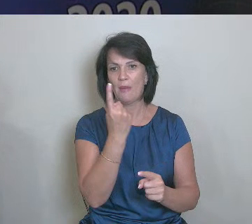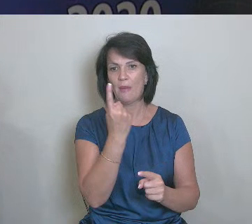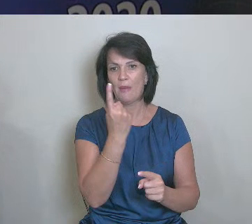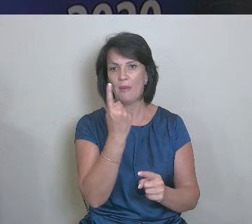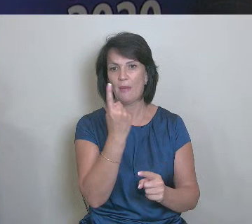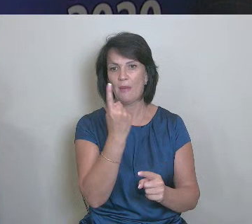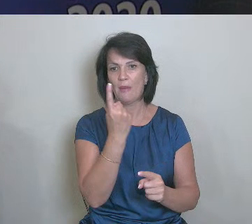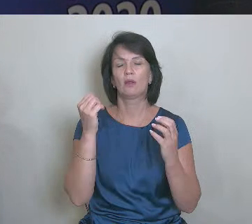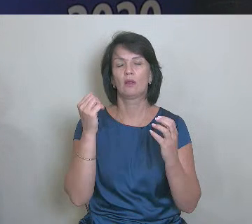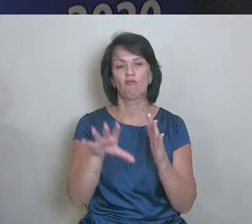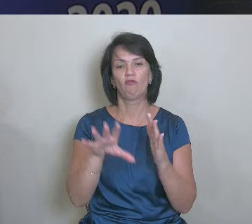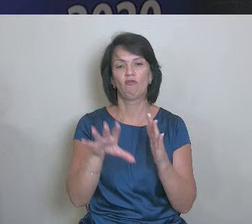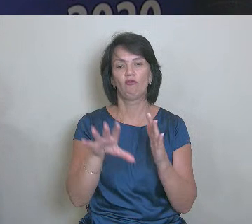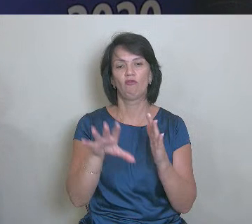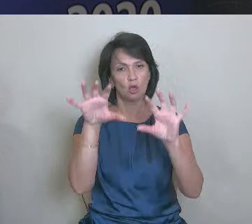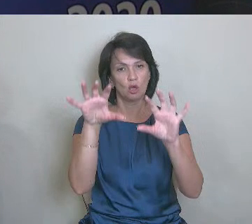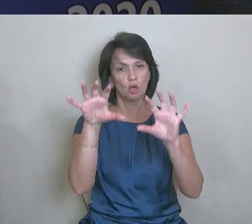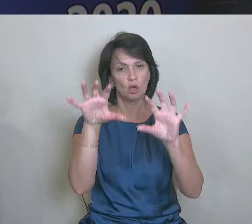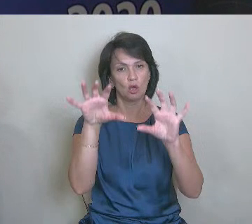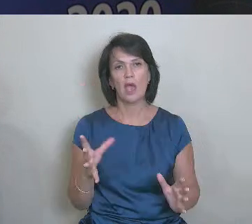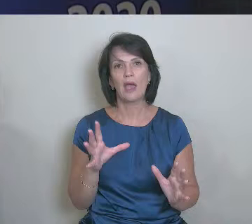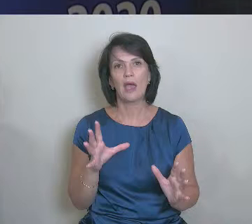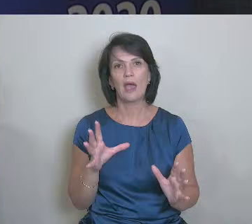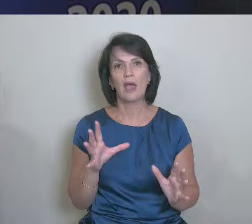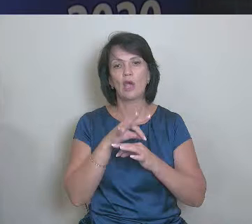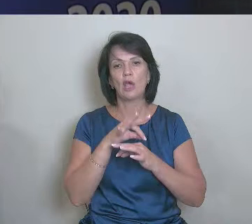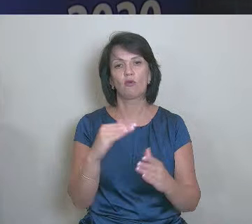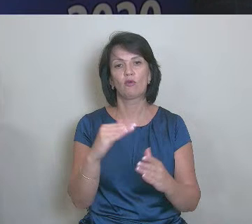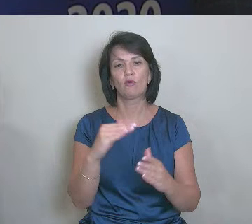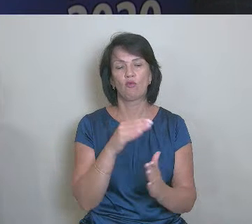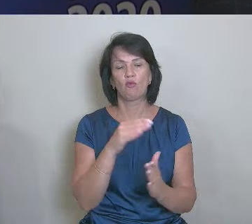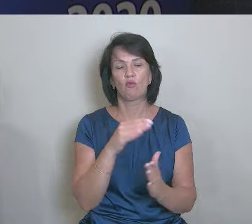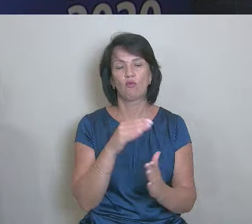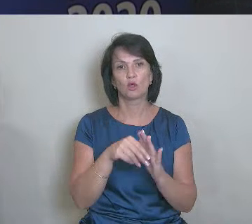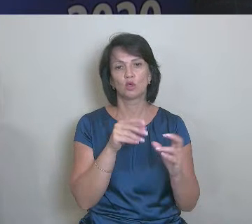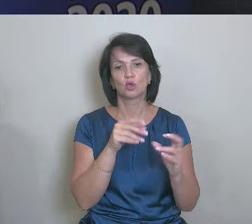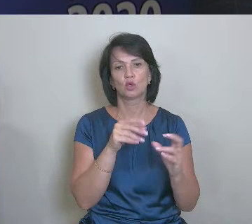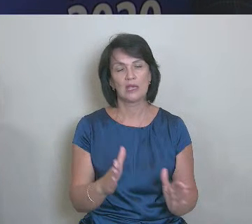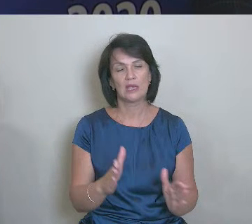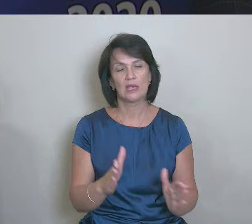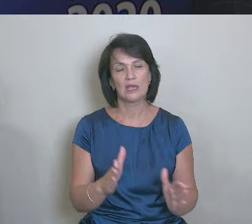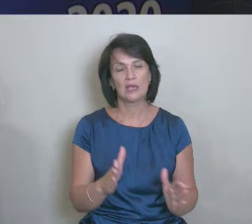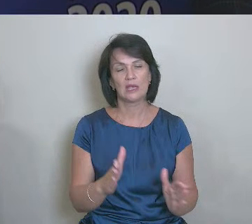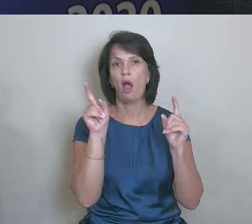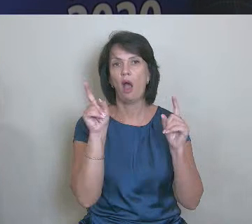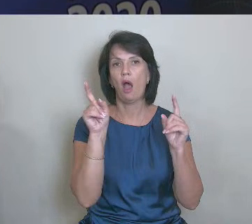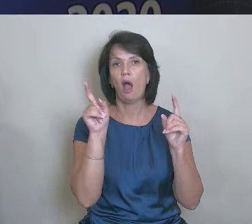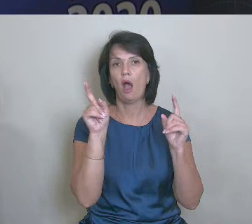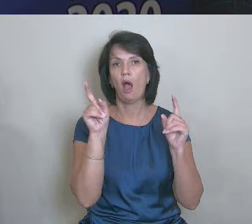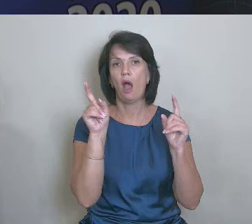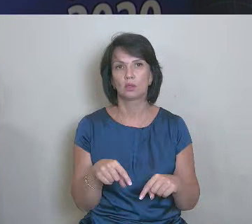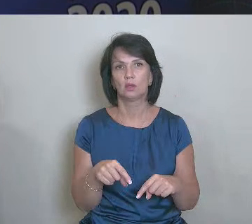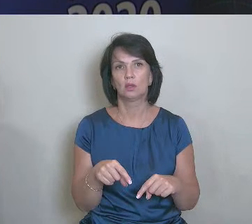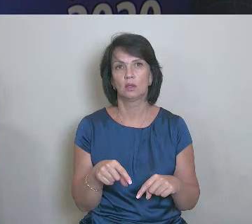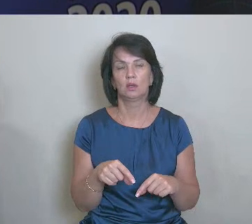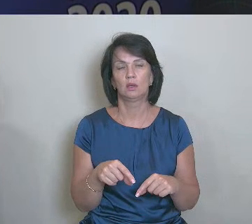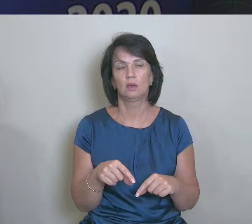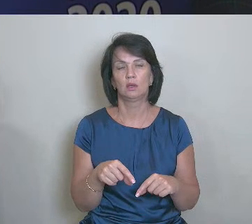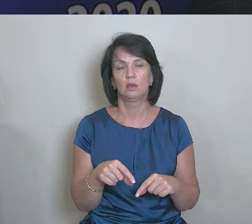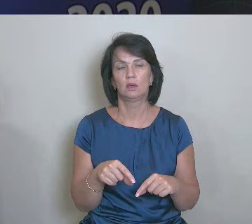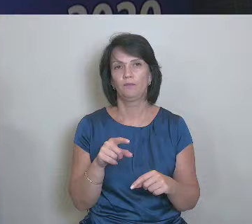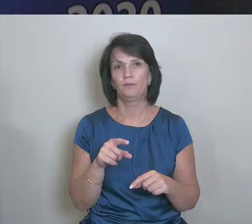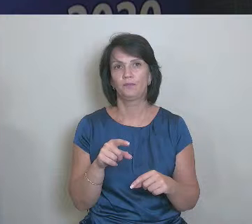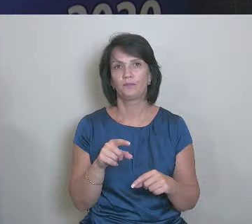specificities. We've got the new election code adopted that introduces a new electoral system, and